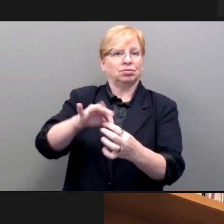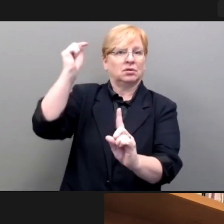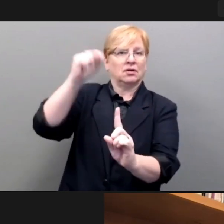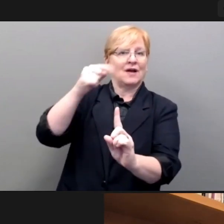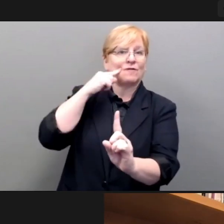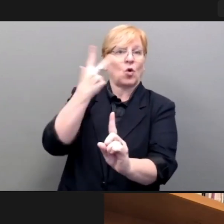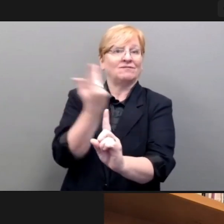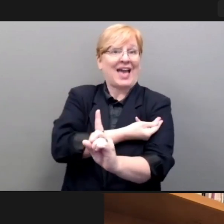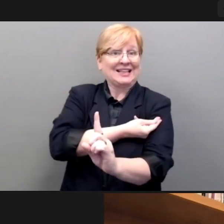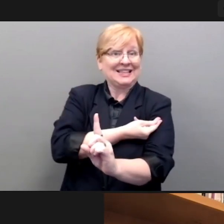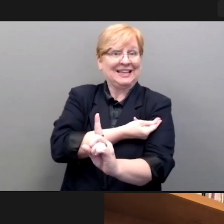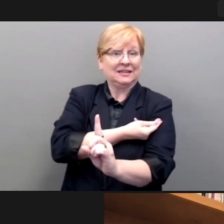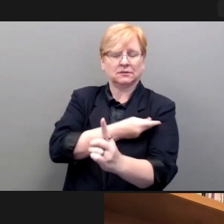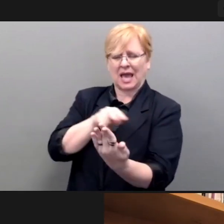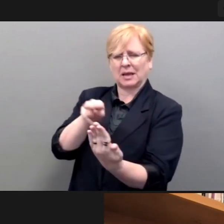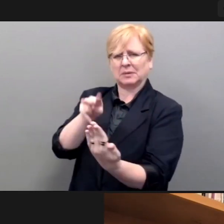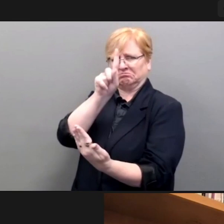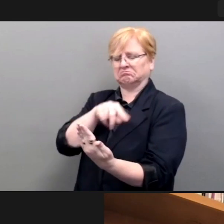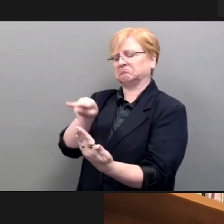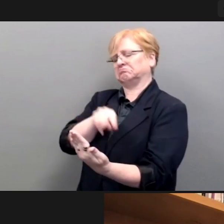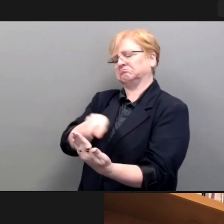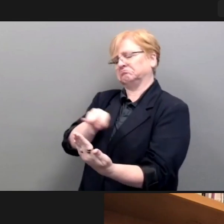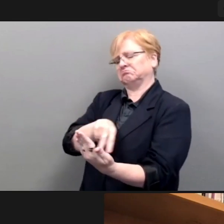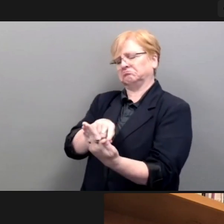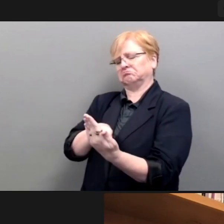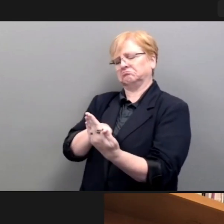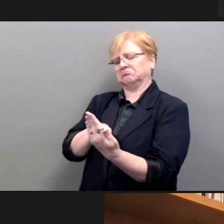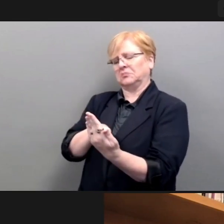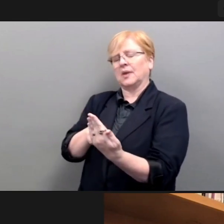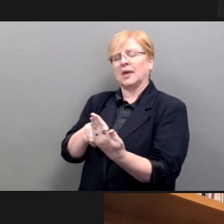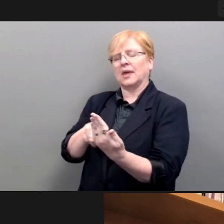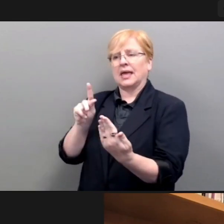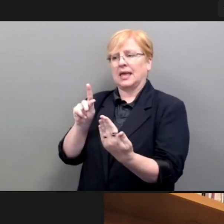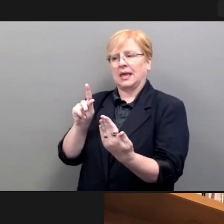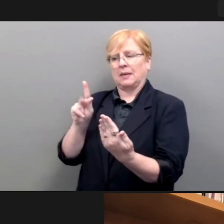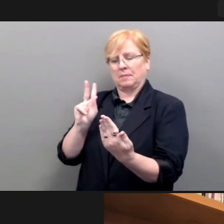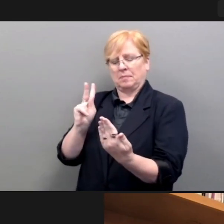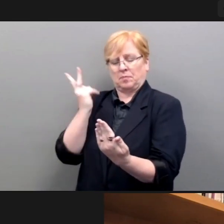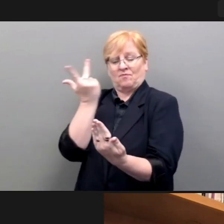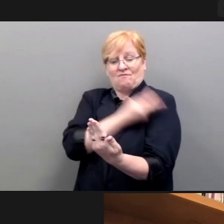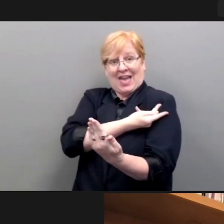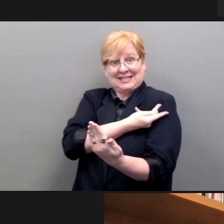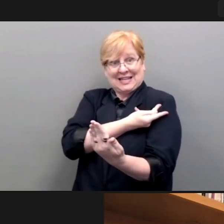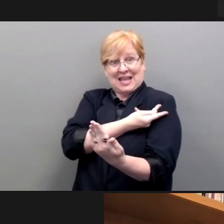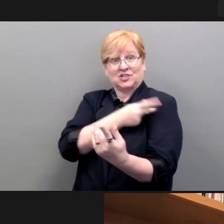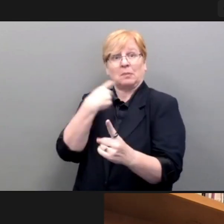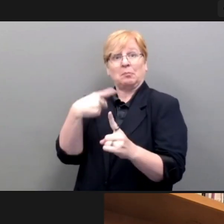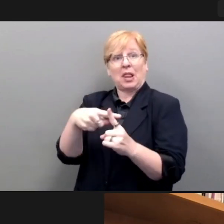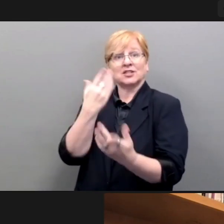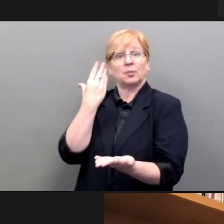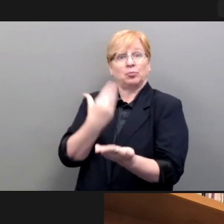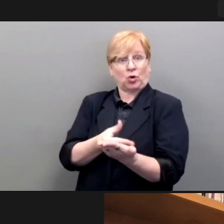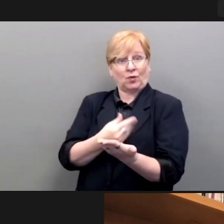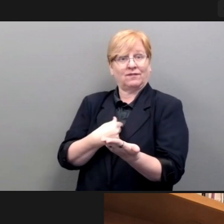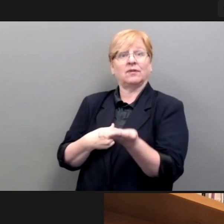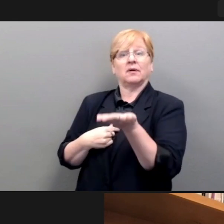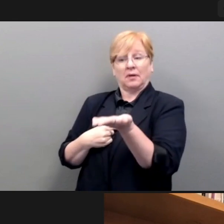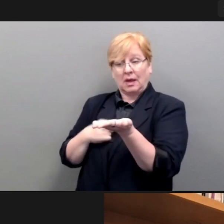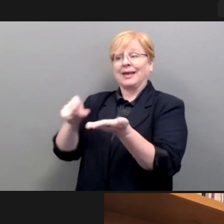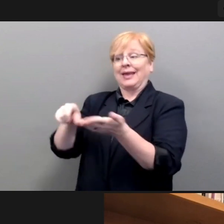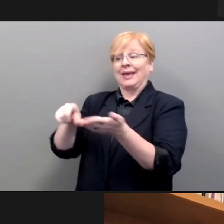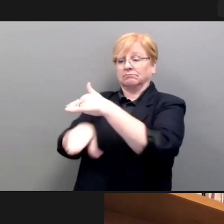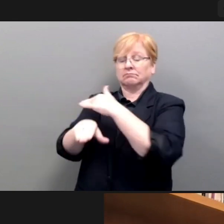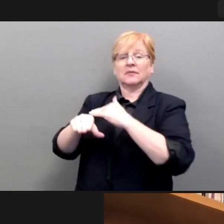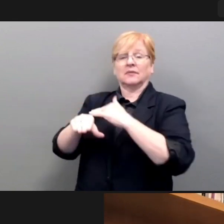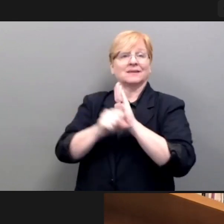I'm reading this correctly, only vaccinated people with proof of vaccination will be allowed on the Expo State Fairgrounds